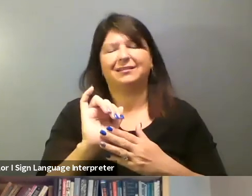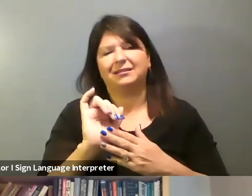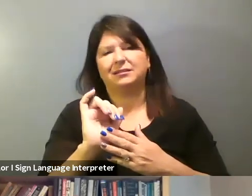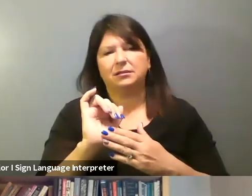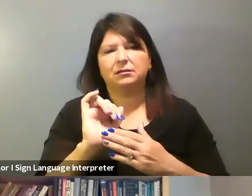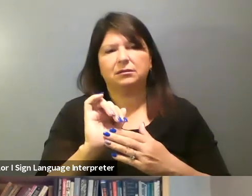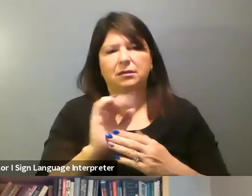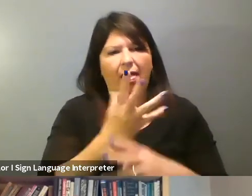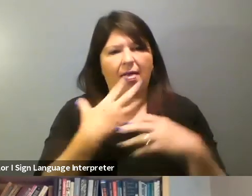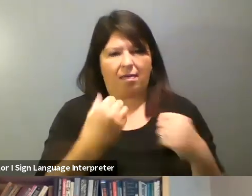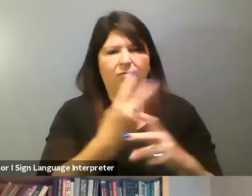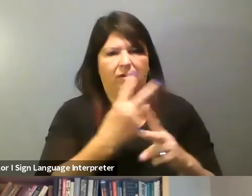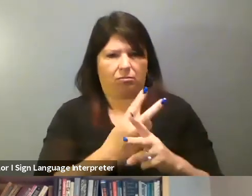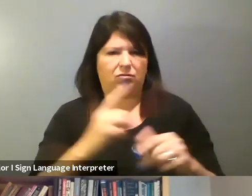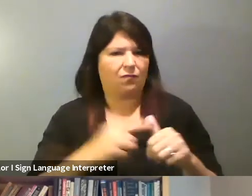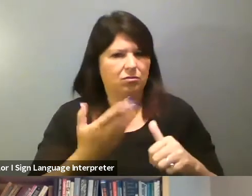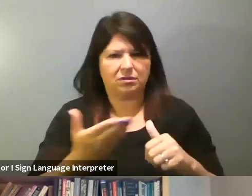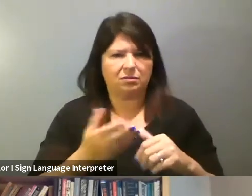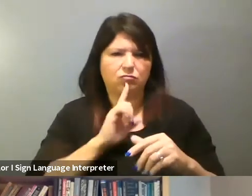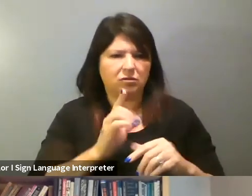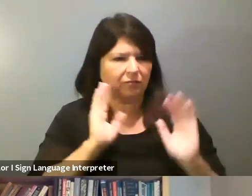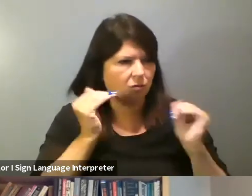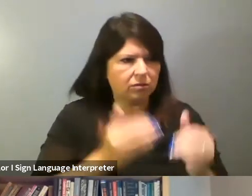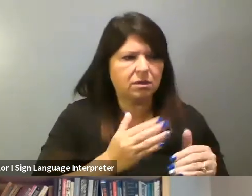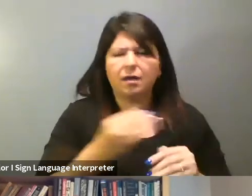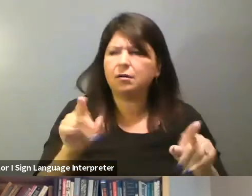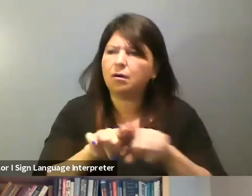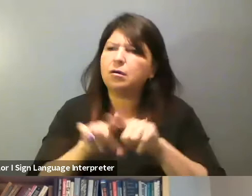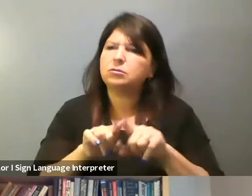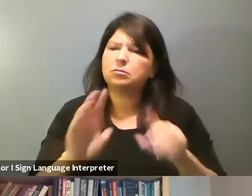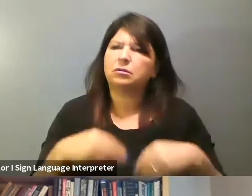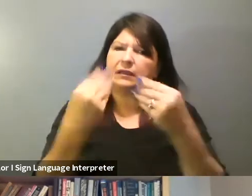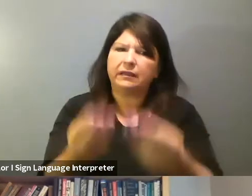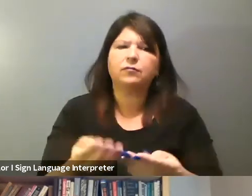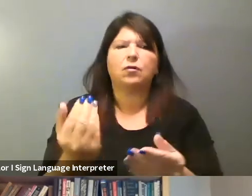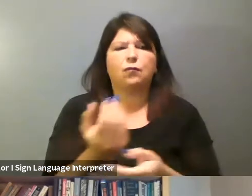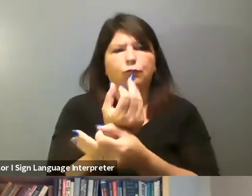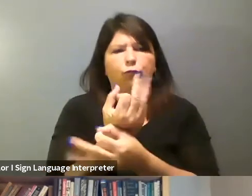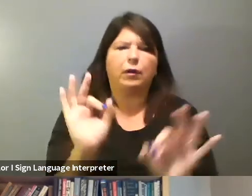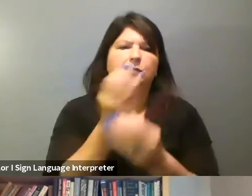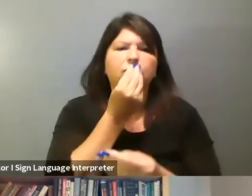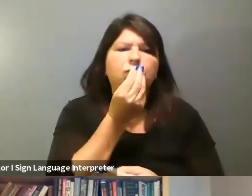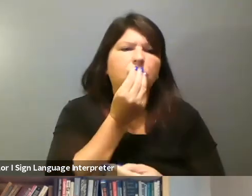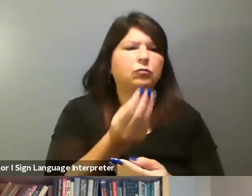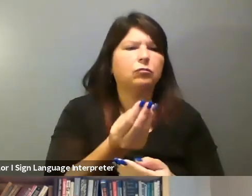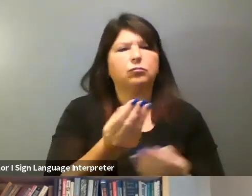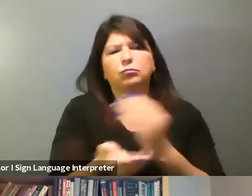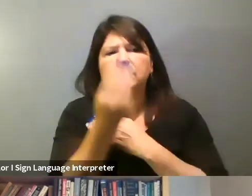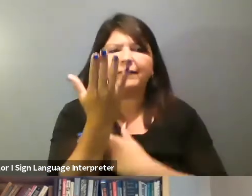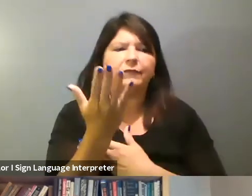free breakfast programs and other projects that we did, free clothing, that kind of thing. So people see us